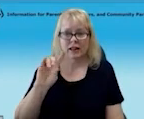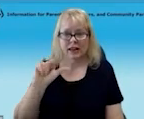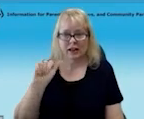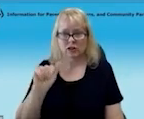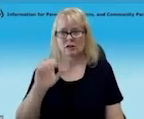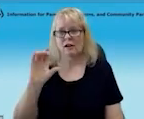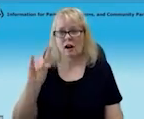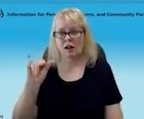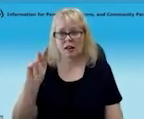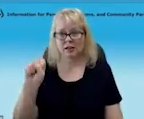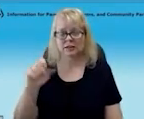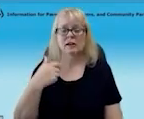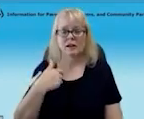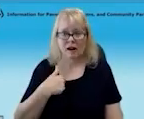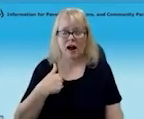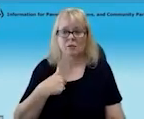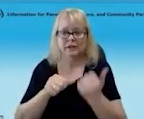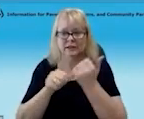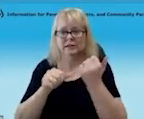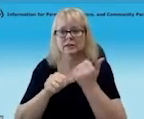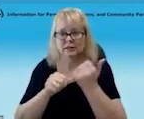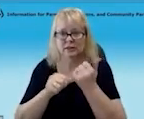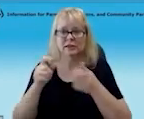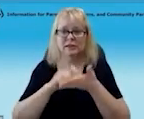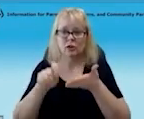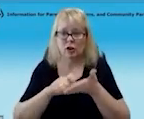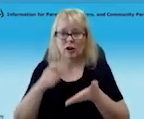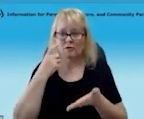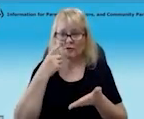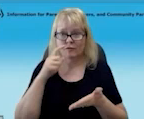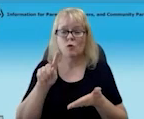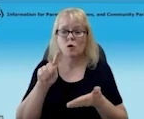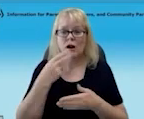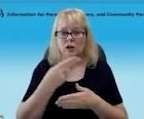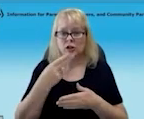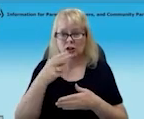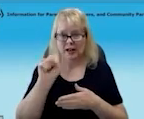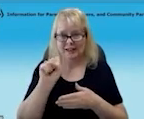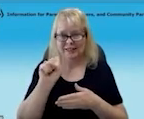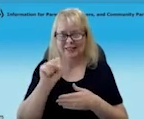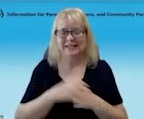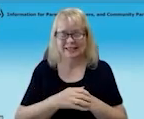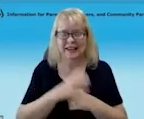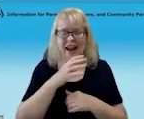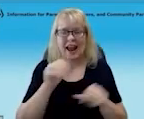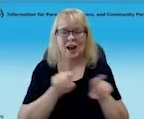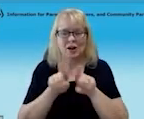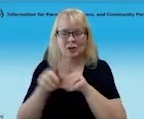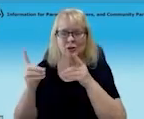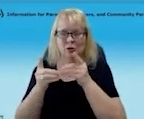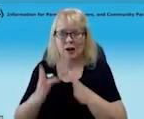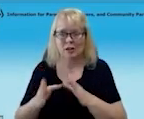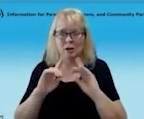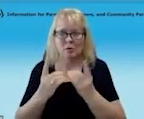and esteemed community partners and pediatric experts. I am Dr. Felicia Collins, and I have the honor of